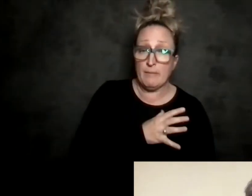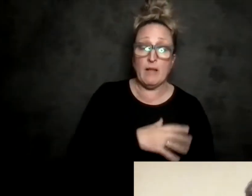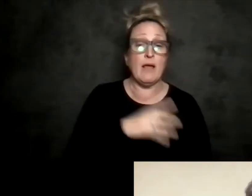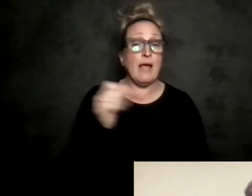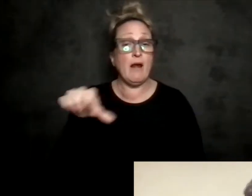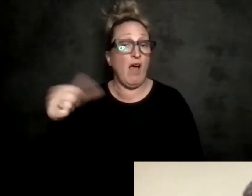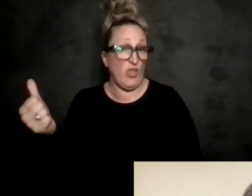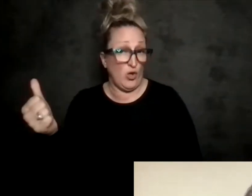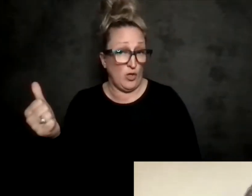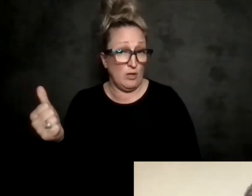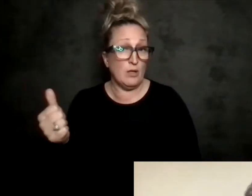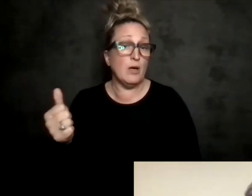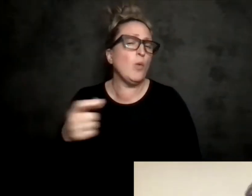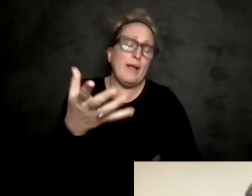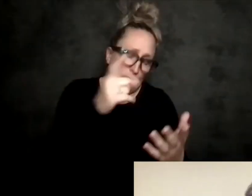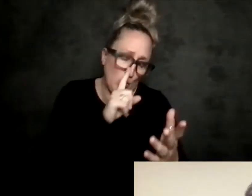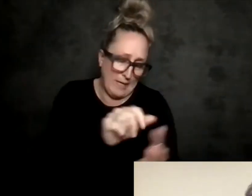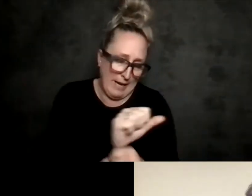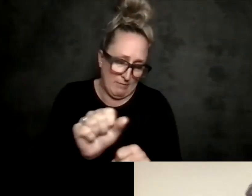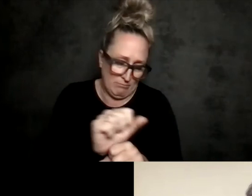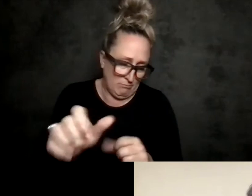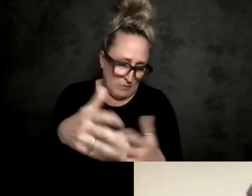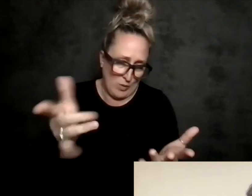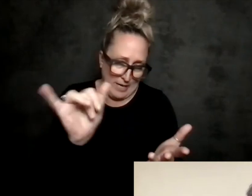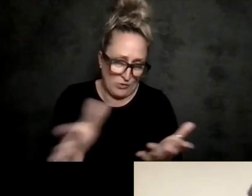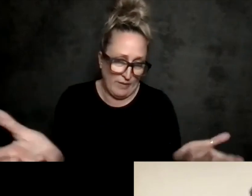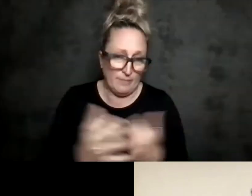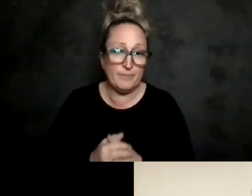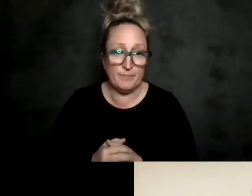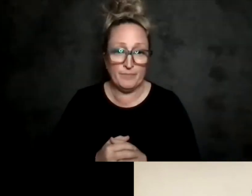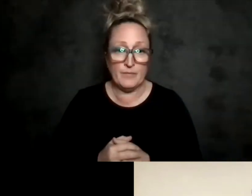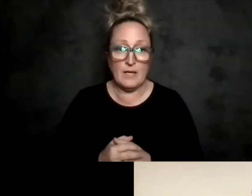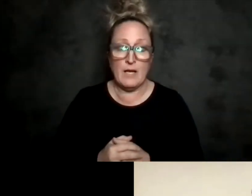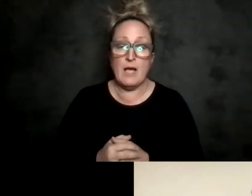other than, actually you can answer this question, or other than female?